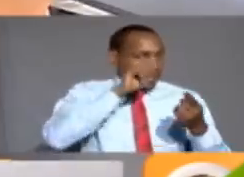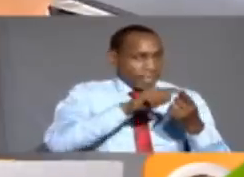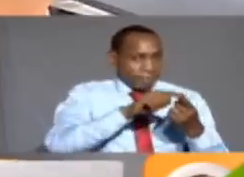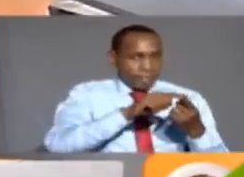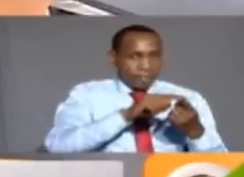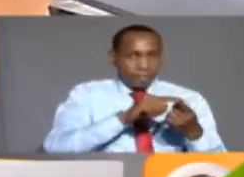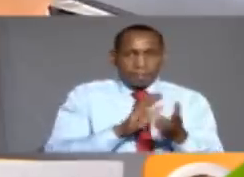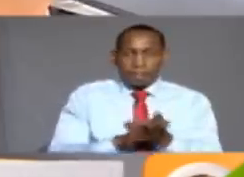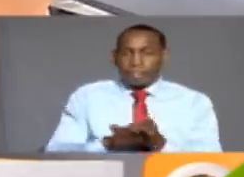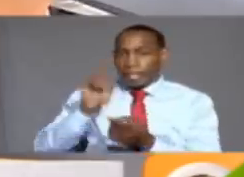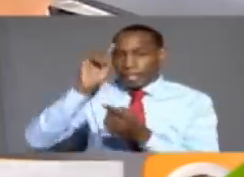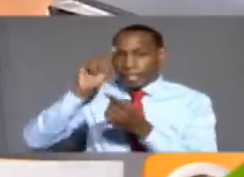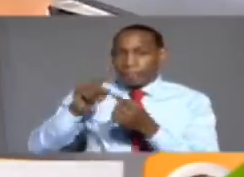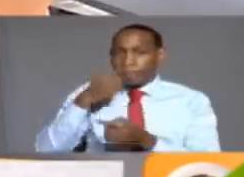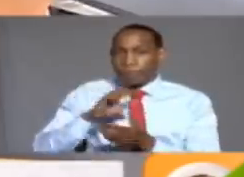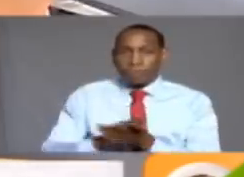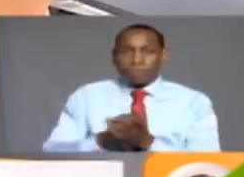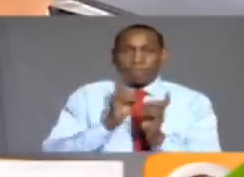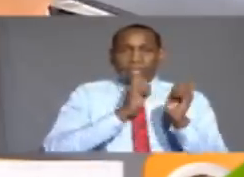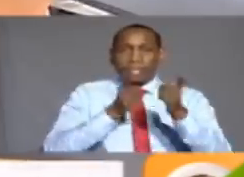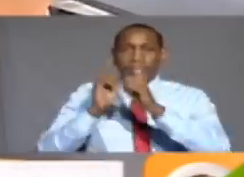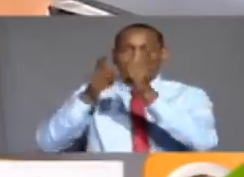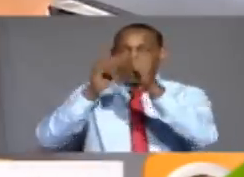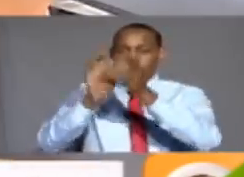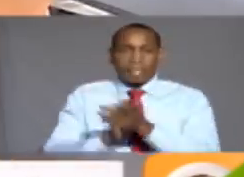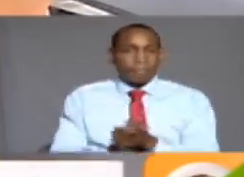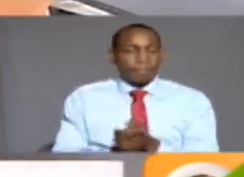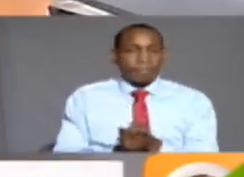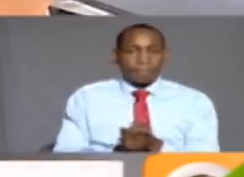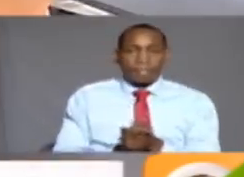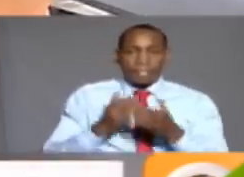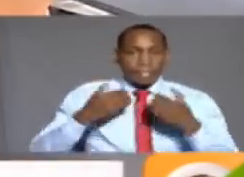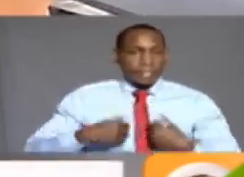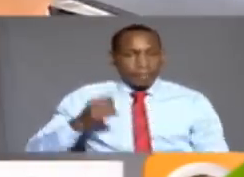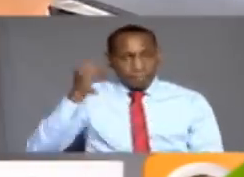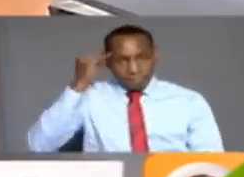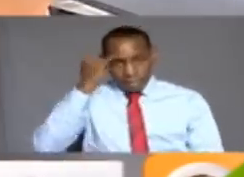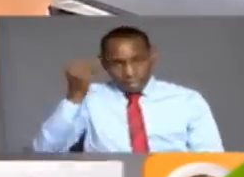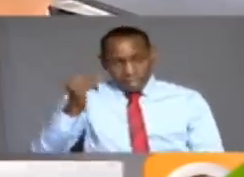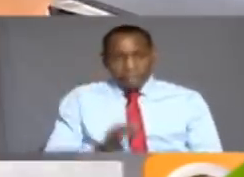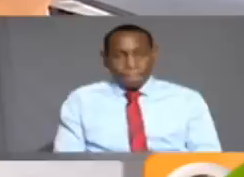was speaking to who? Tanga Tanga. As far as I'm concerned, okay. Those are the guys who was talking.